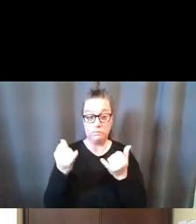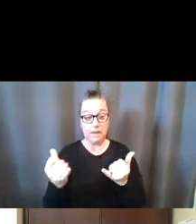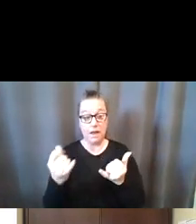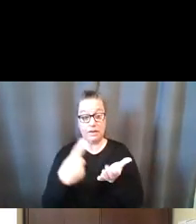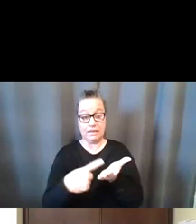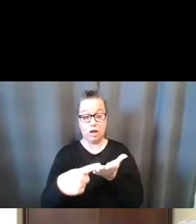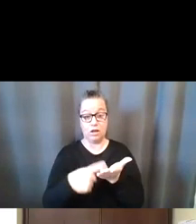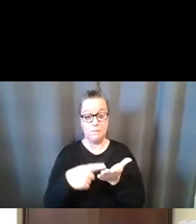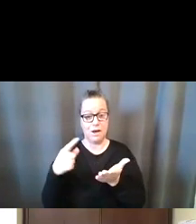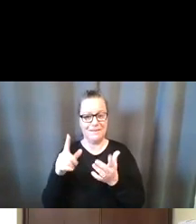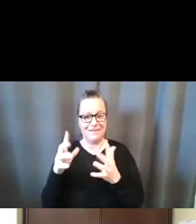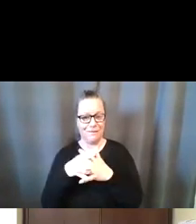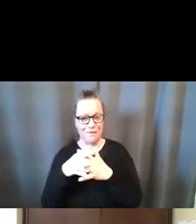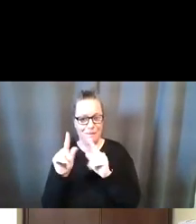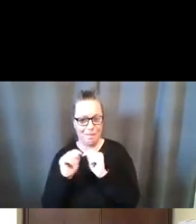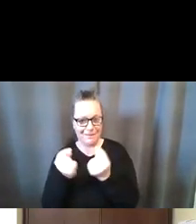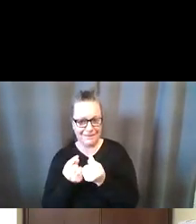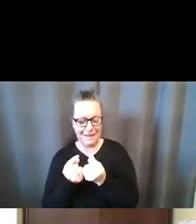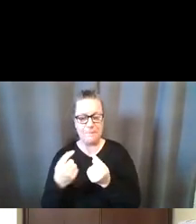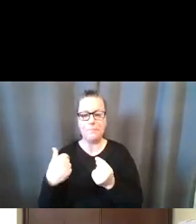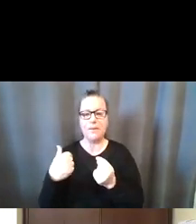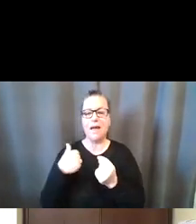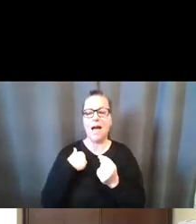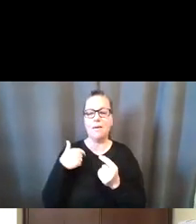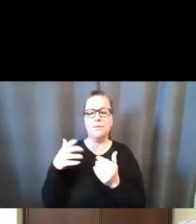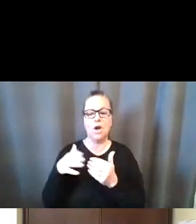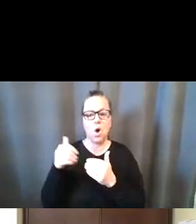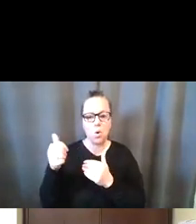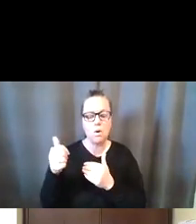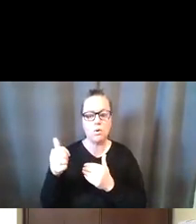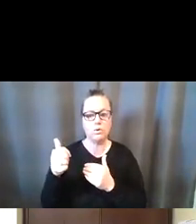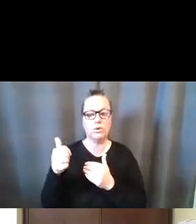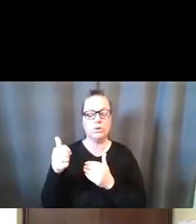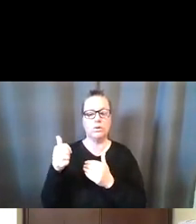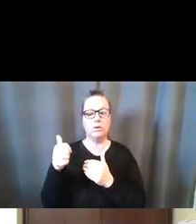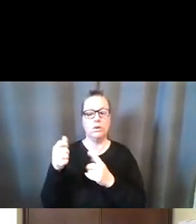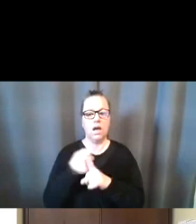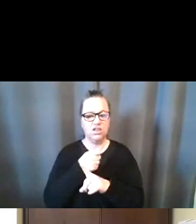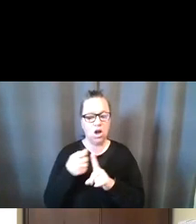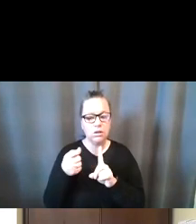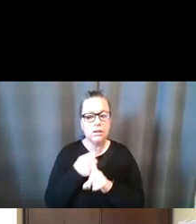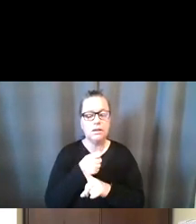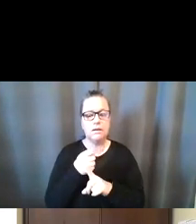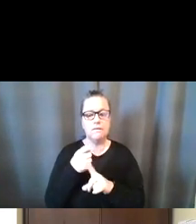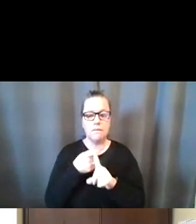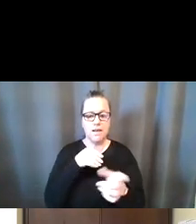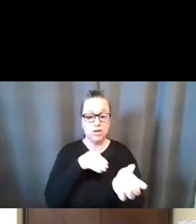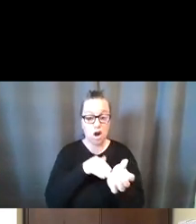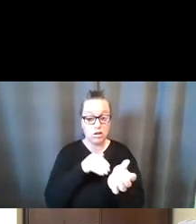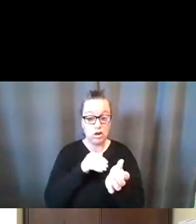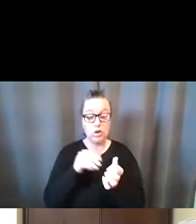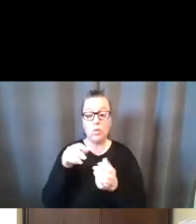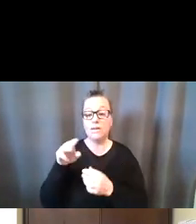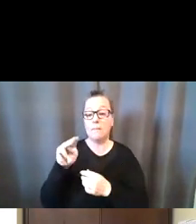the Green Bay football team. And I was actually almost assaulted by a doctor who was a Minnesota Vikings fan, because you